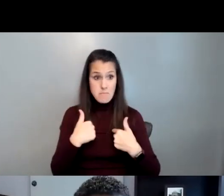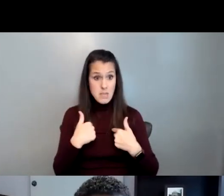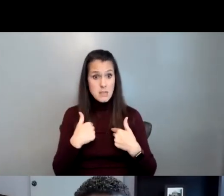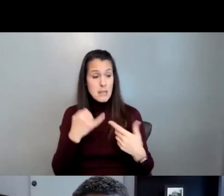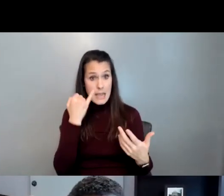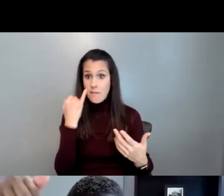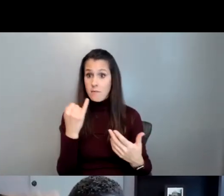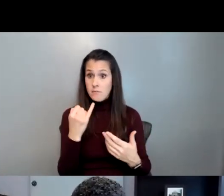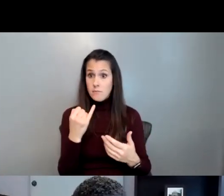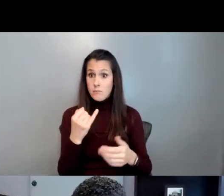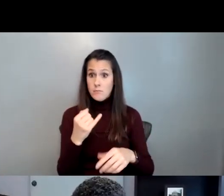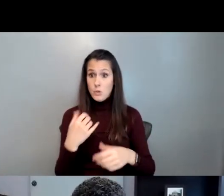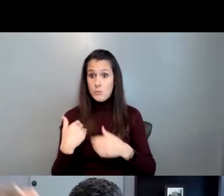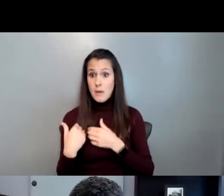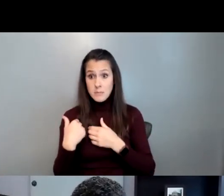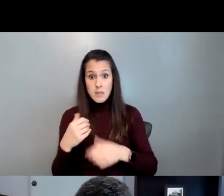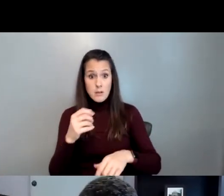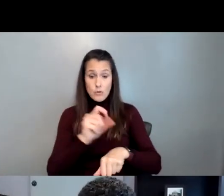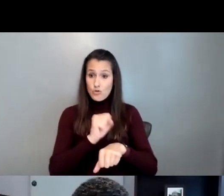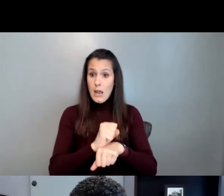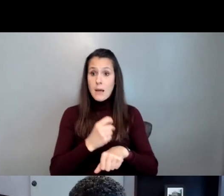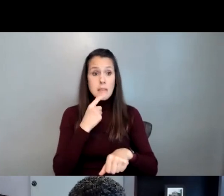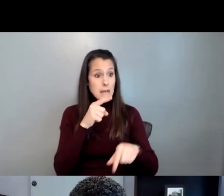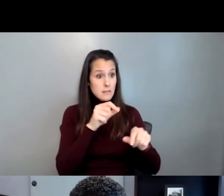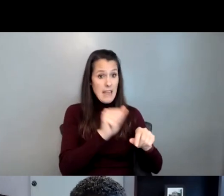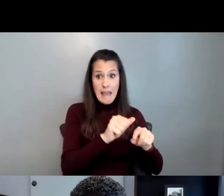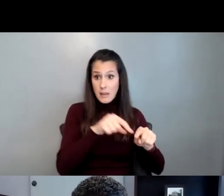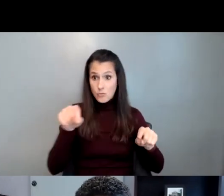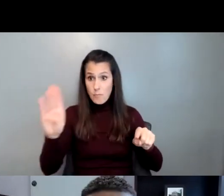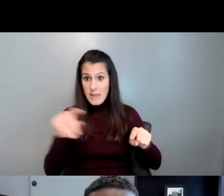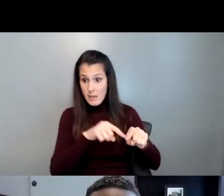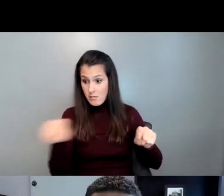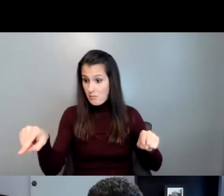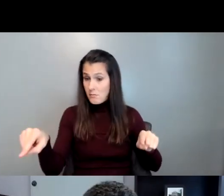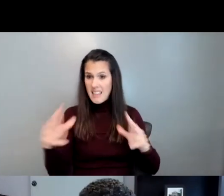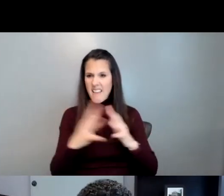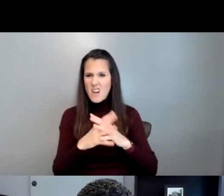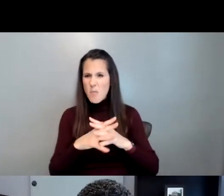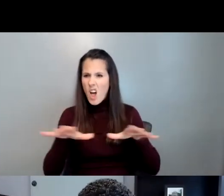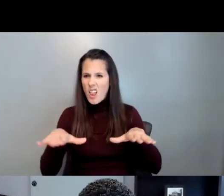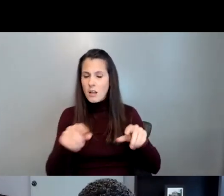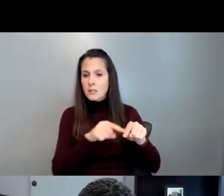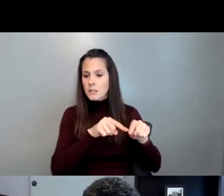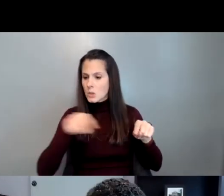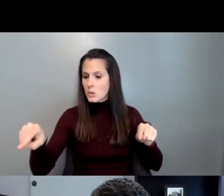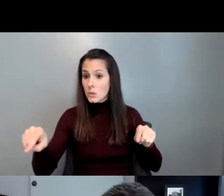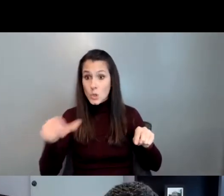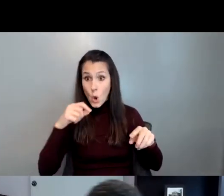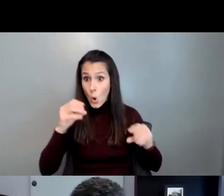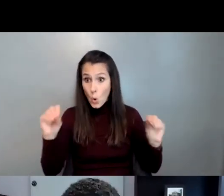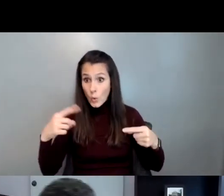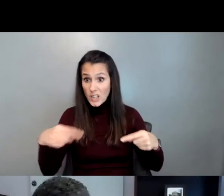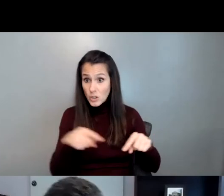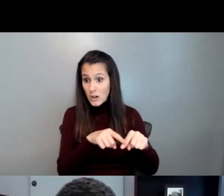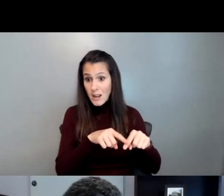task that said, get from point A to point B, and it's a football field, and you don't give me a wheelchair, I may be